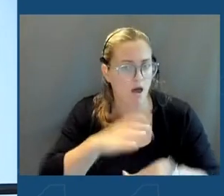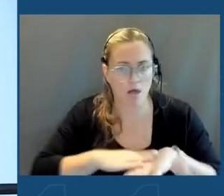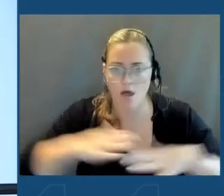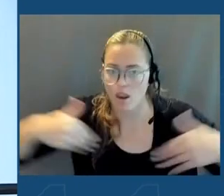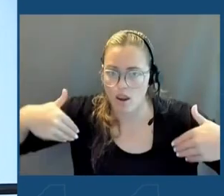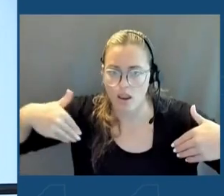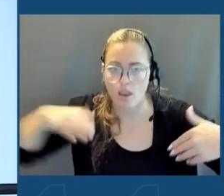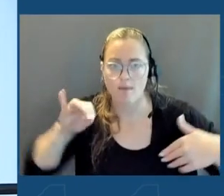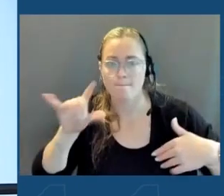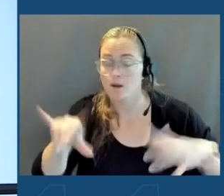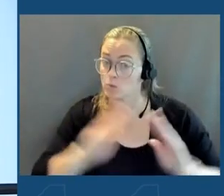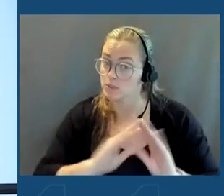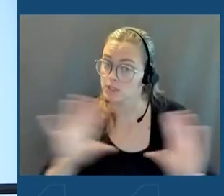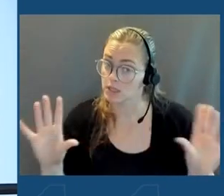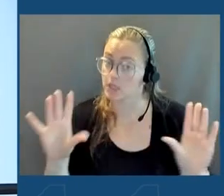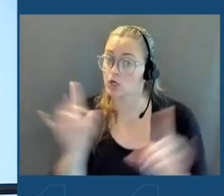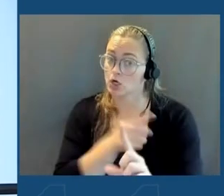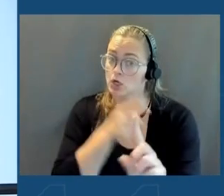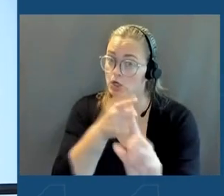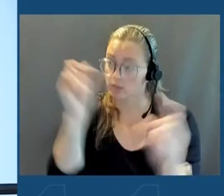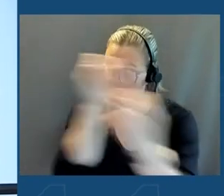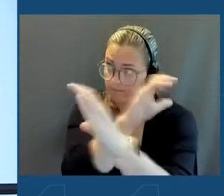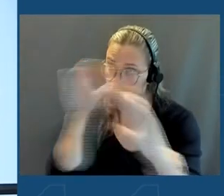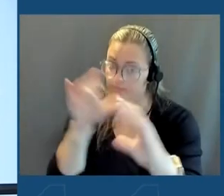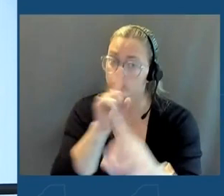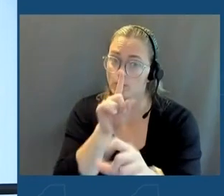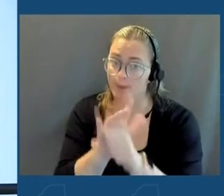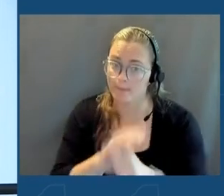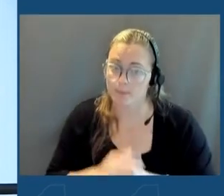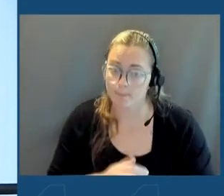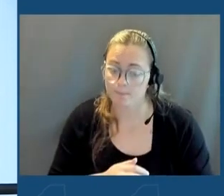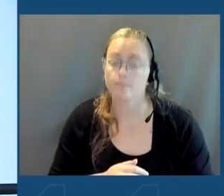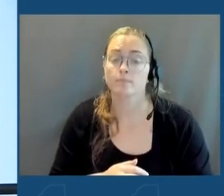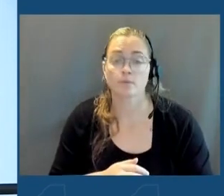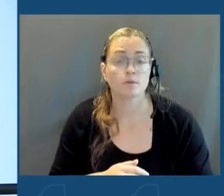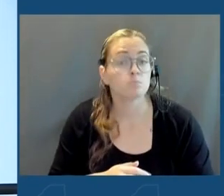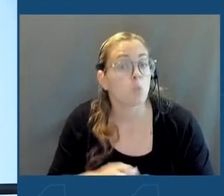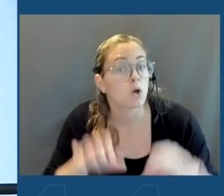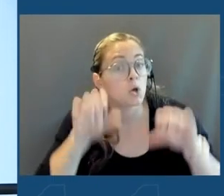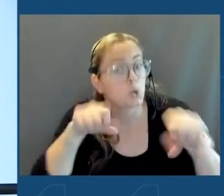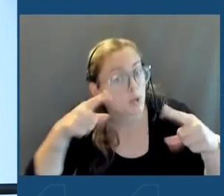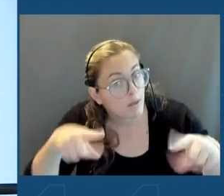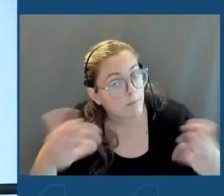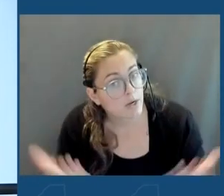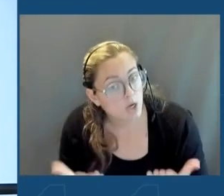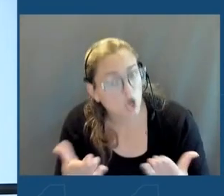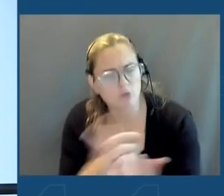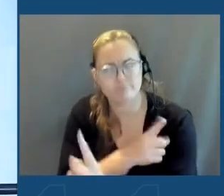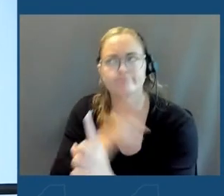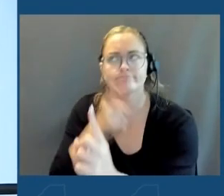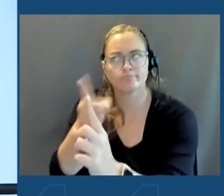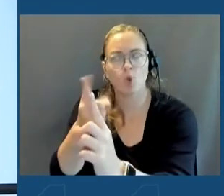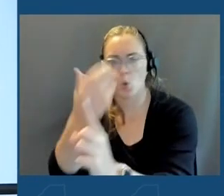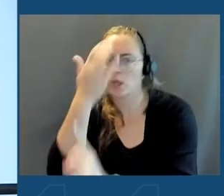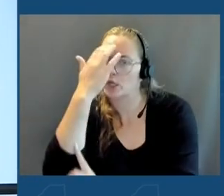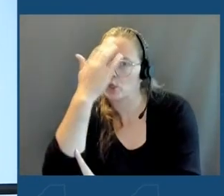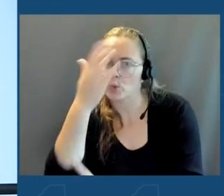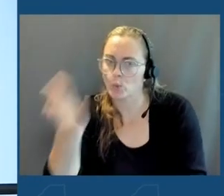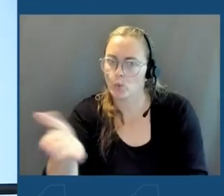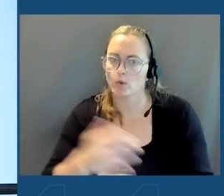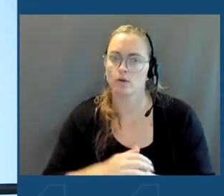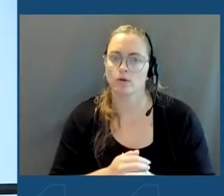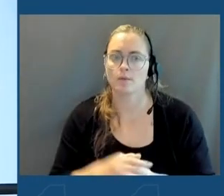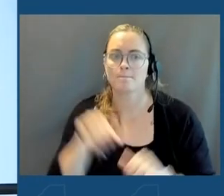very clear in his vision and his commitment for what could be here. And I think what was important is that this was our